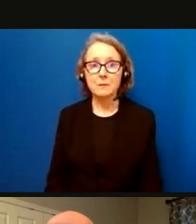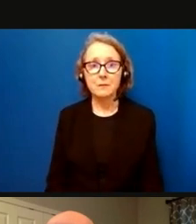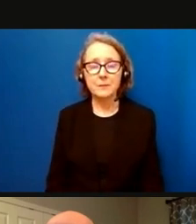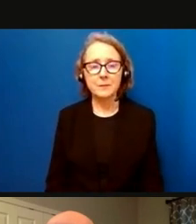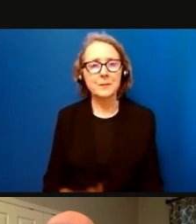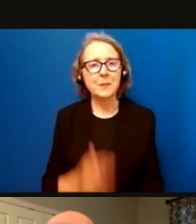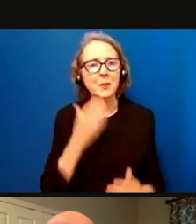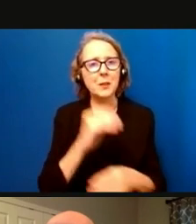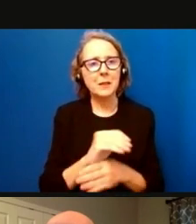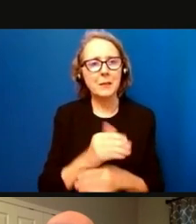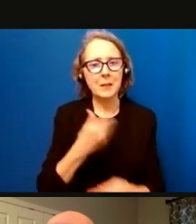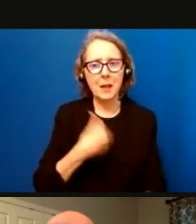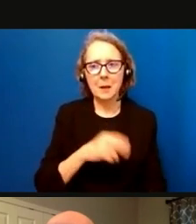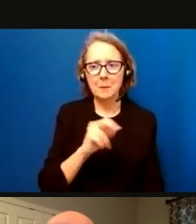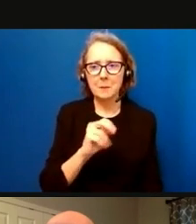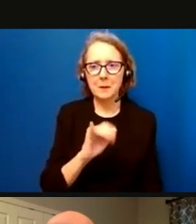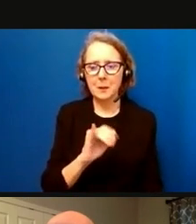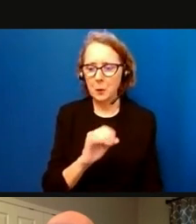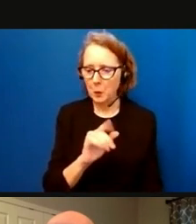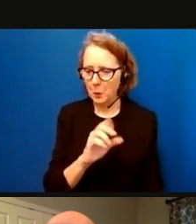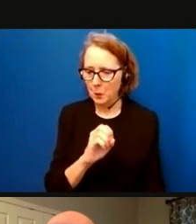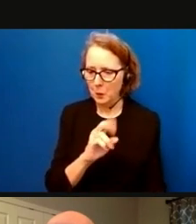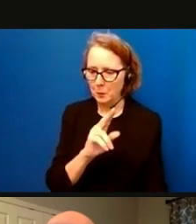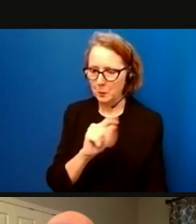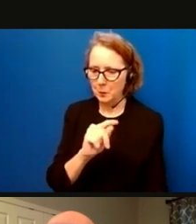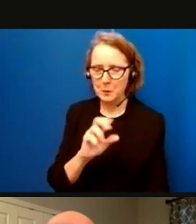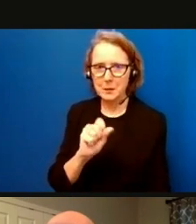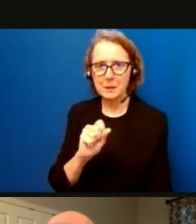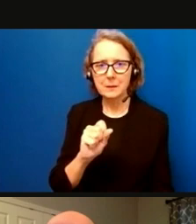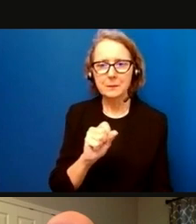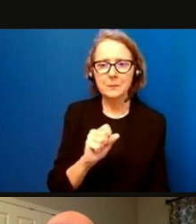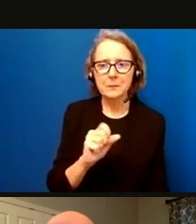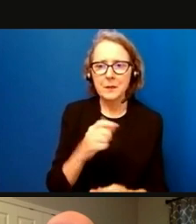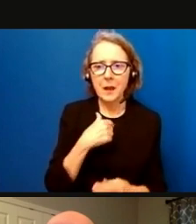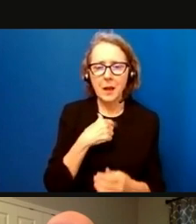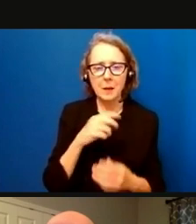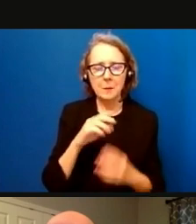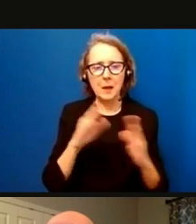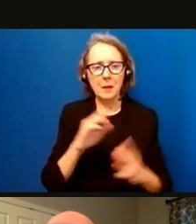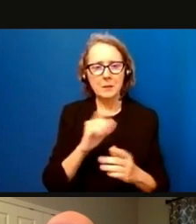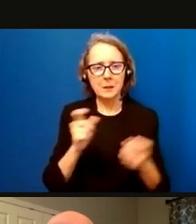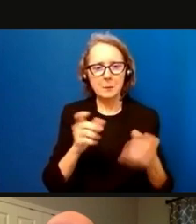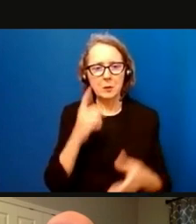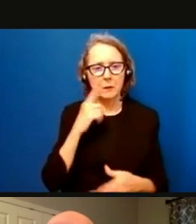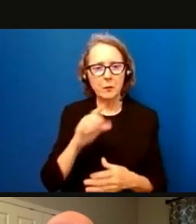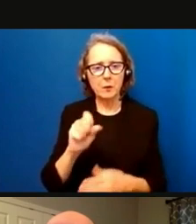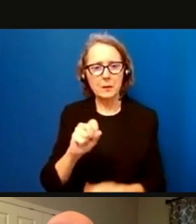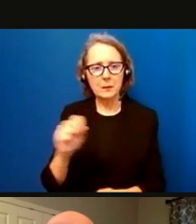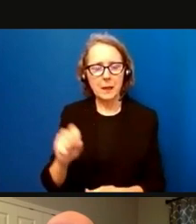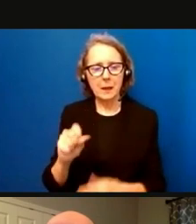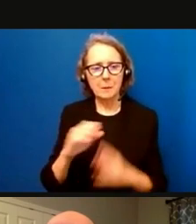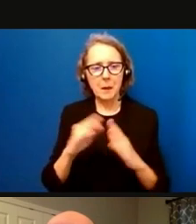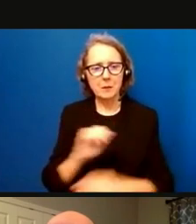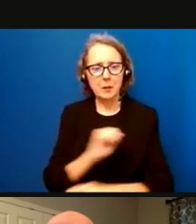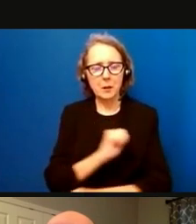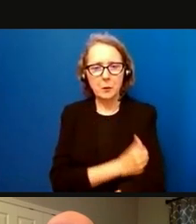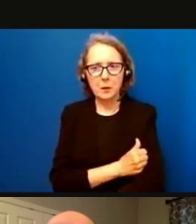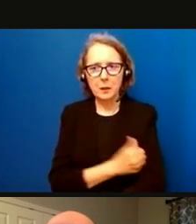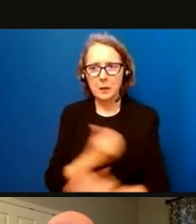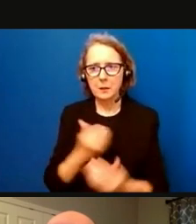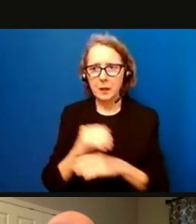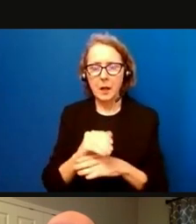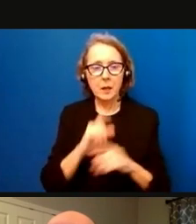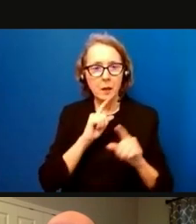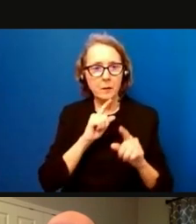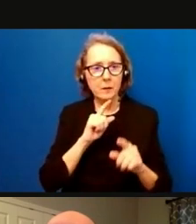Good evening, I'm Nicole Utes. I'm the housing administrator for Salem Housing Authority. And tonight on the program, management report, you will